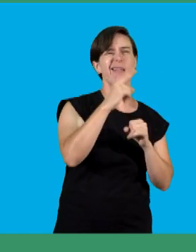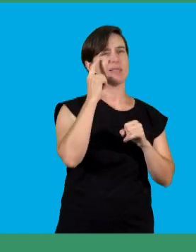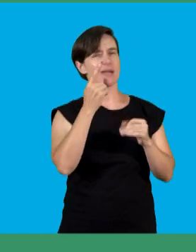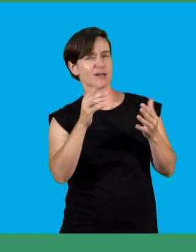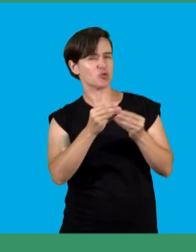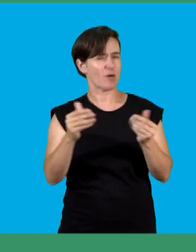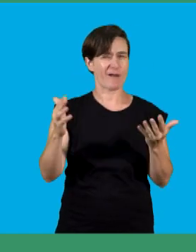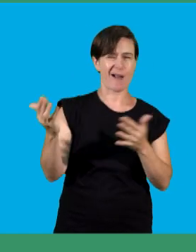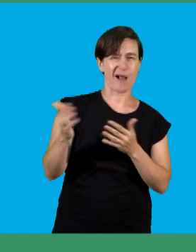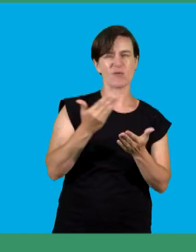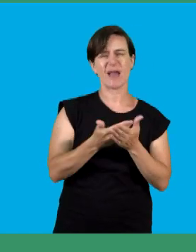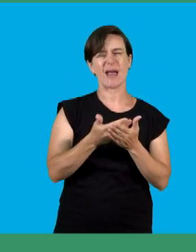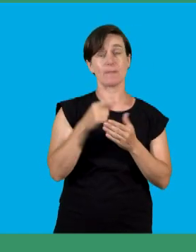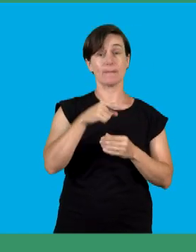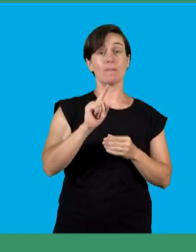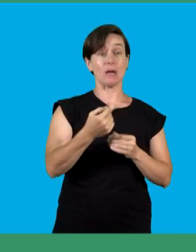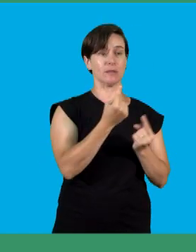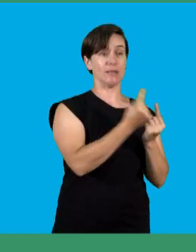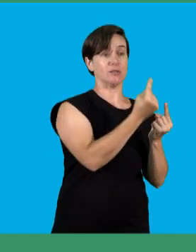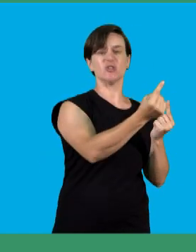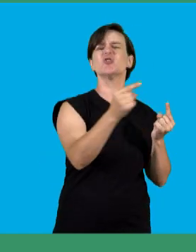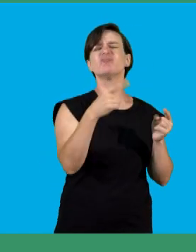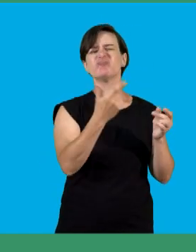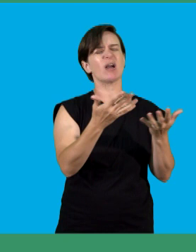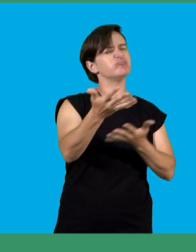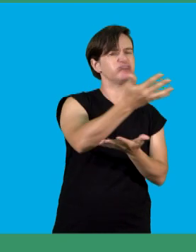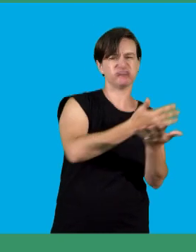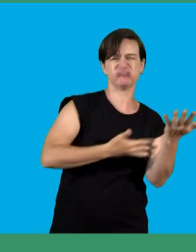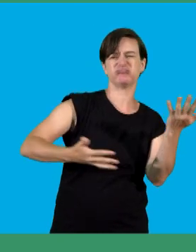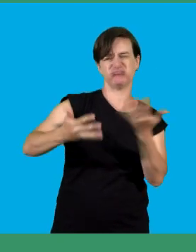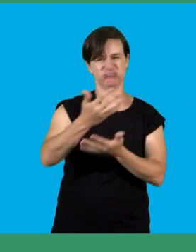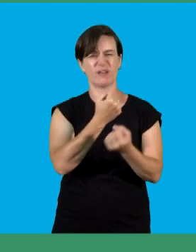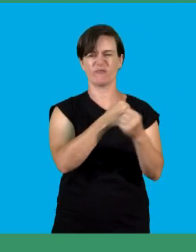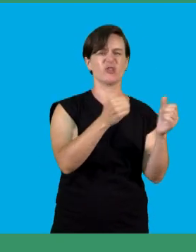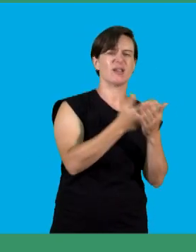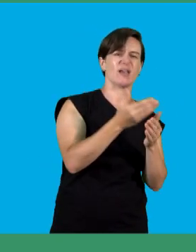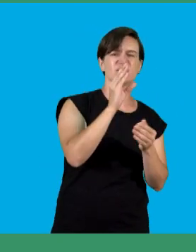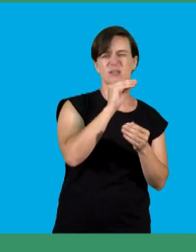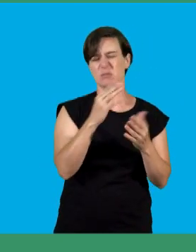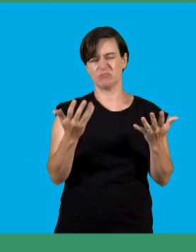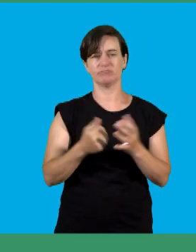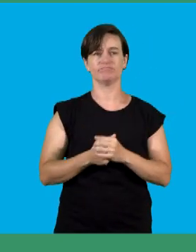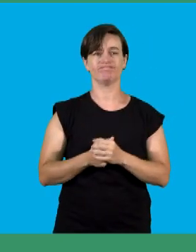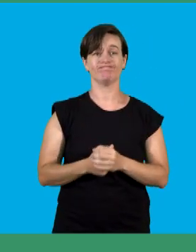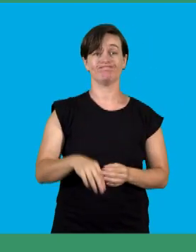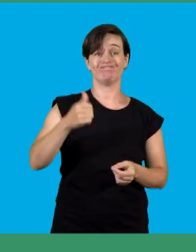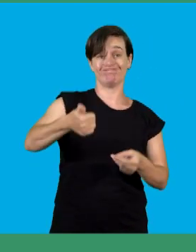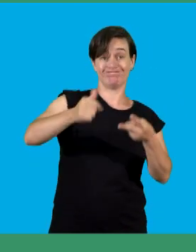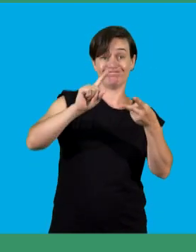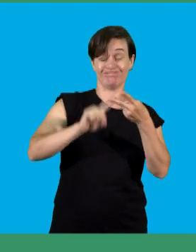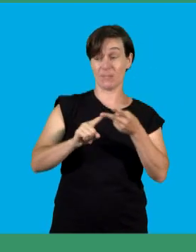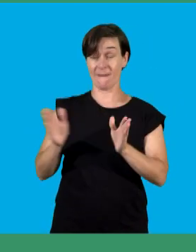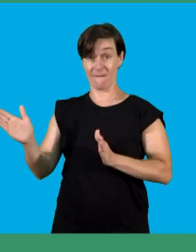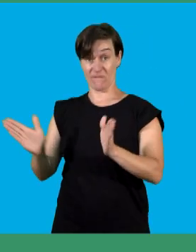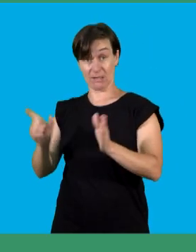random. Right, all ideas must be written on a flip chart. The facilitator must